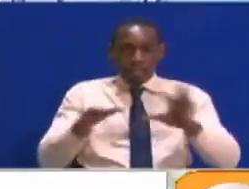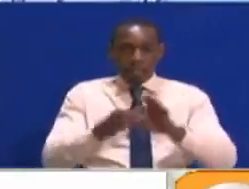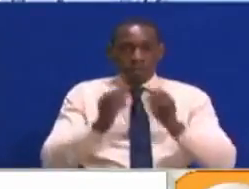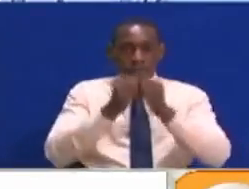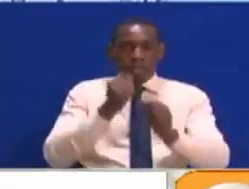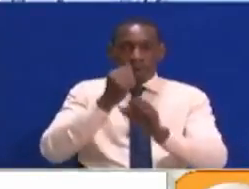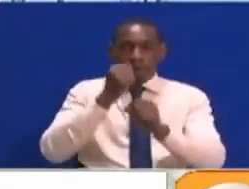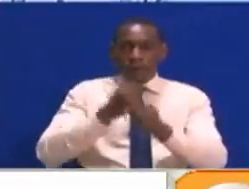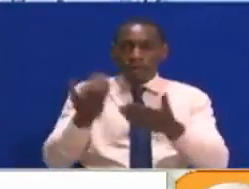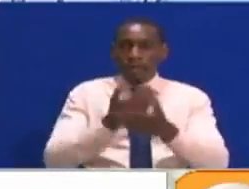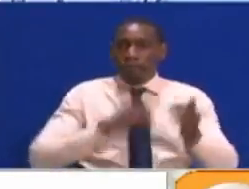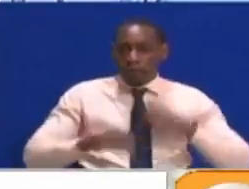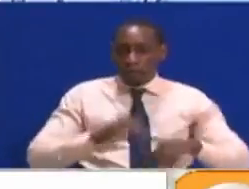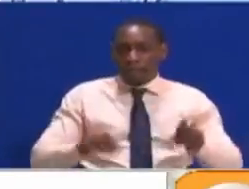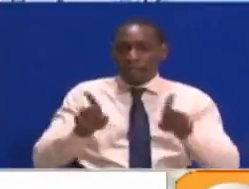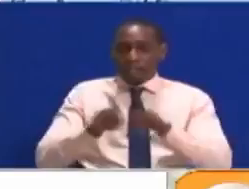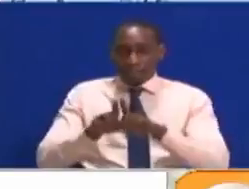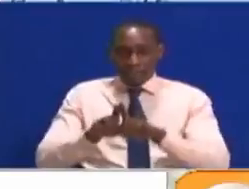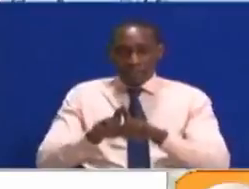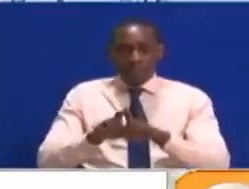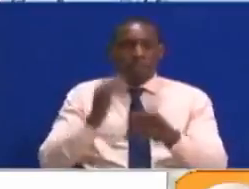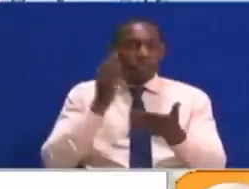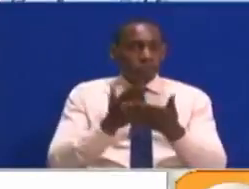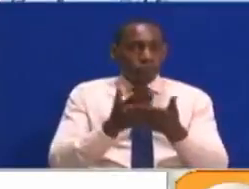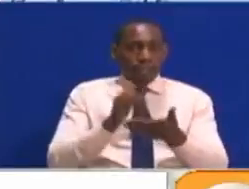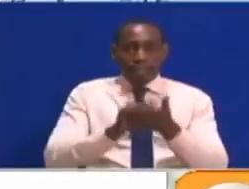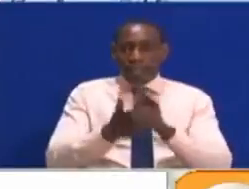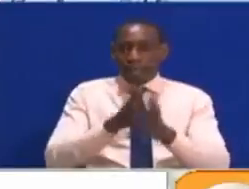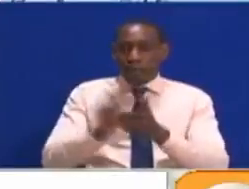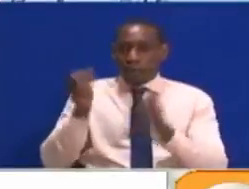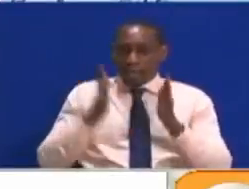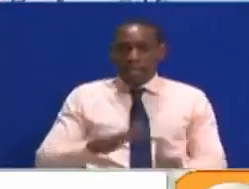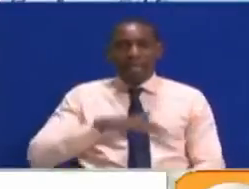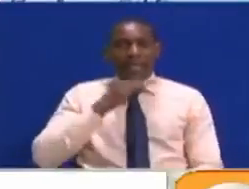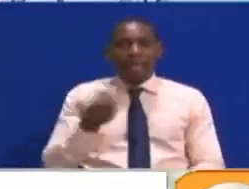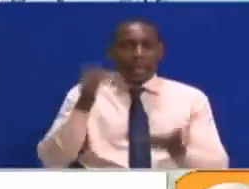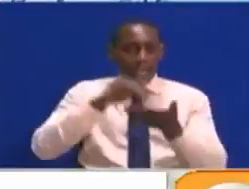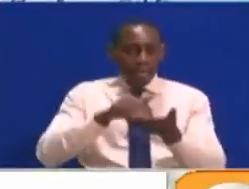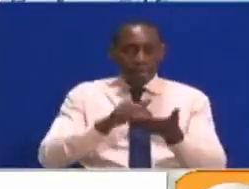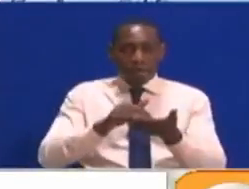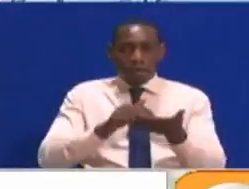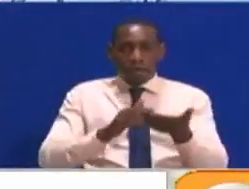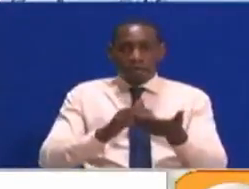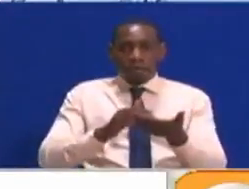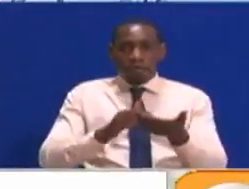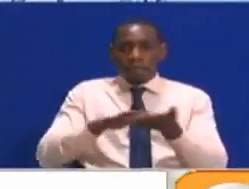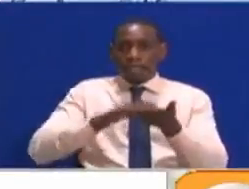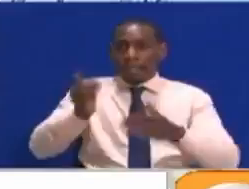against corruption in the country, and then they would ensure that no Kenyan ever died again because of an